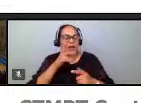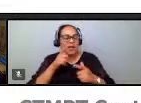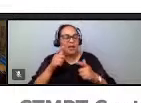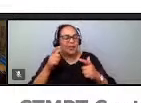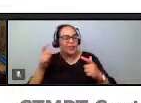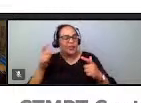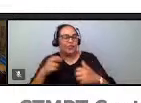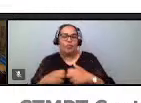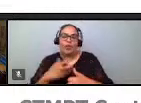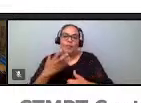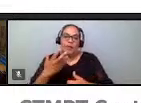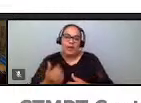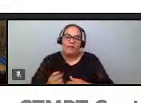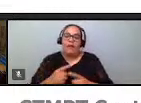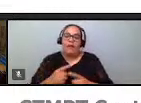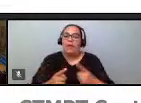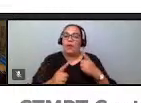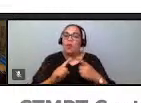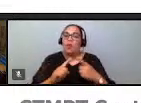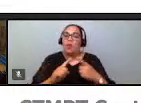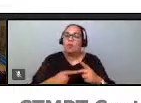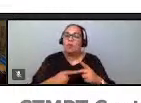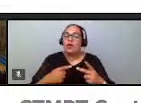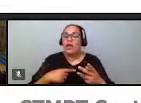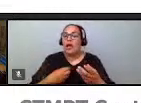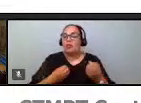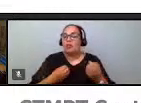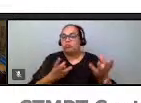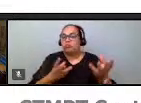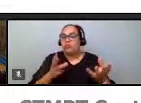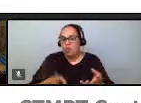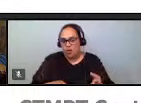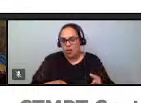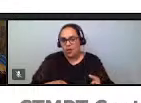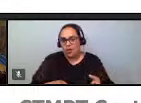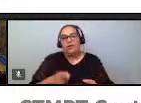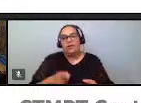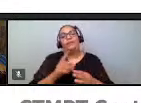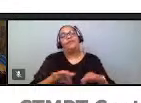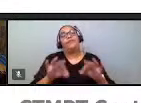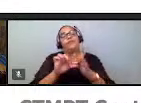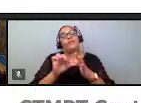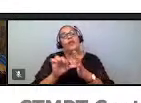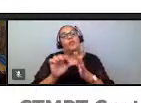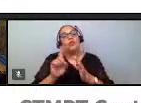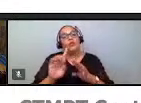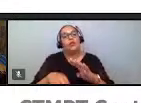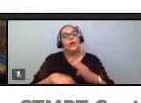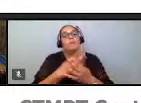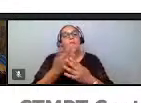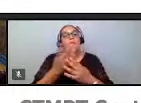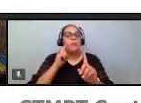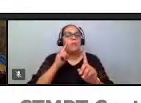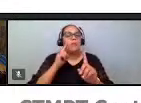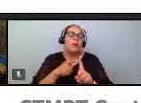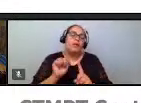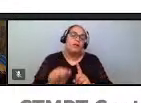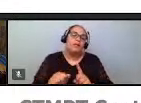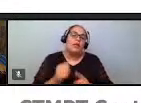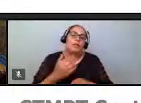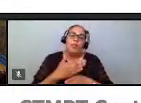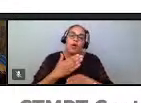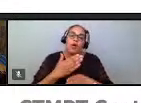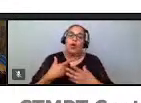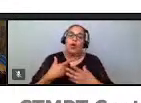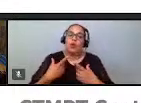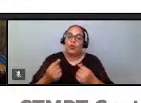problems with now one of the points I'm going to bring out here is the importance of the multi-purpose Terminals and the the work that we're doing